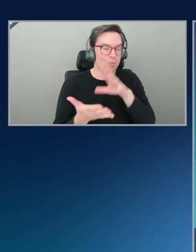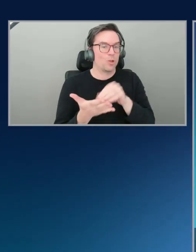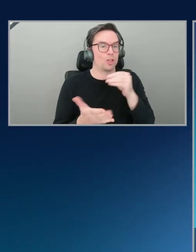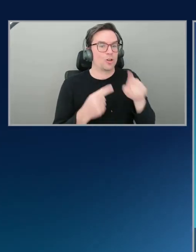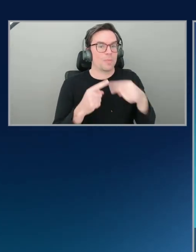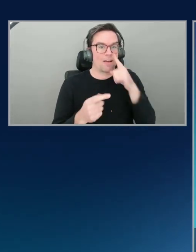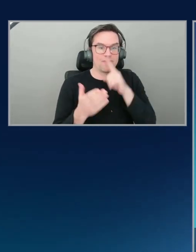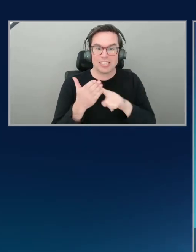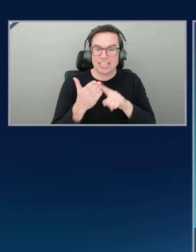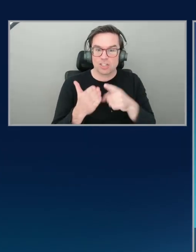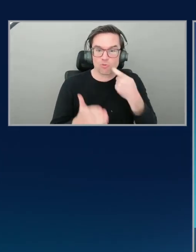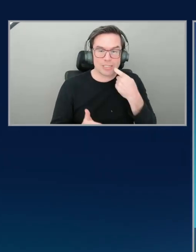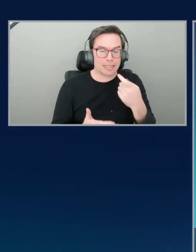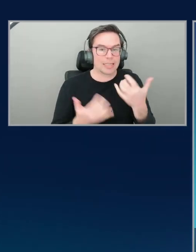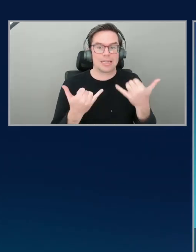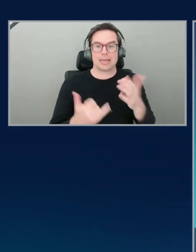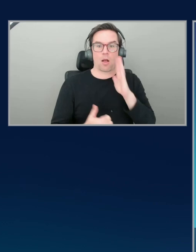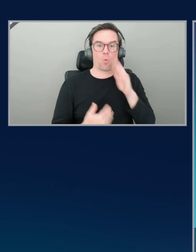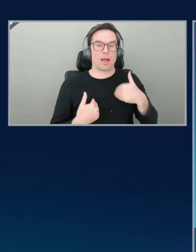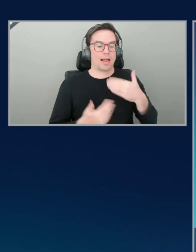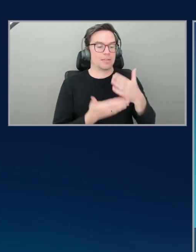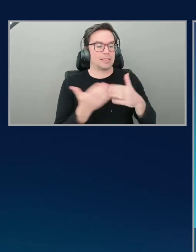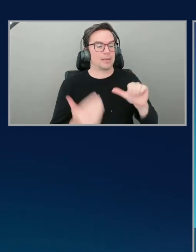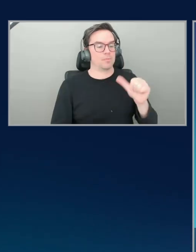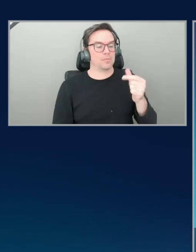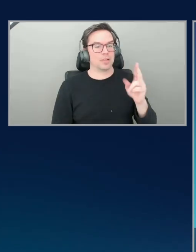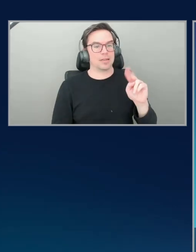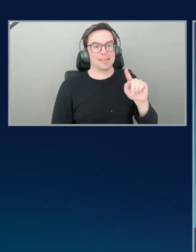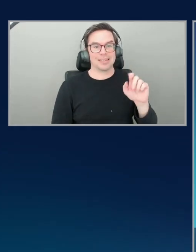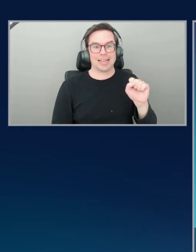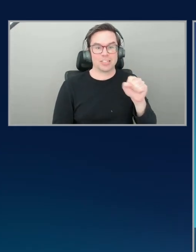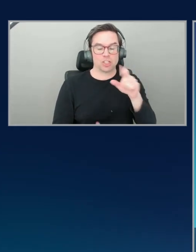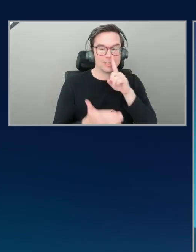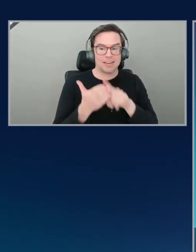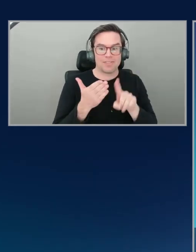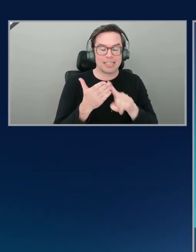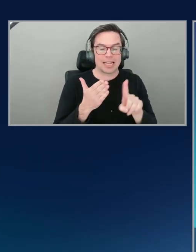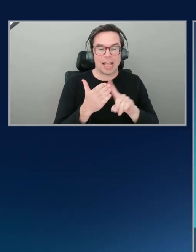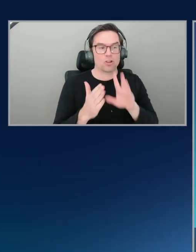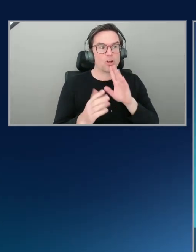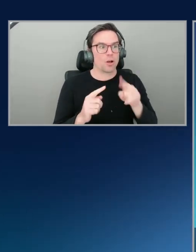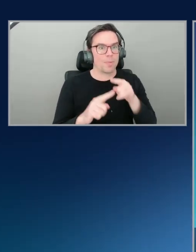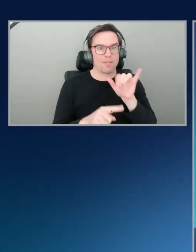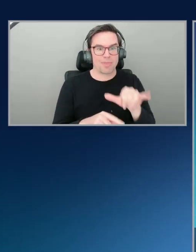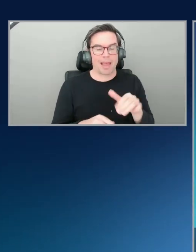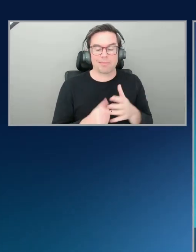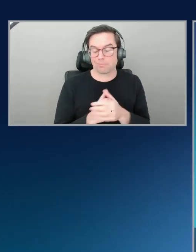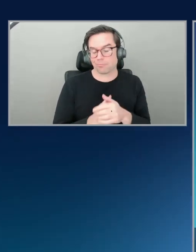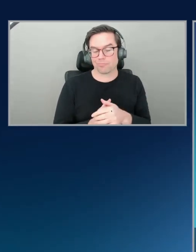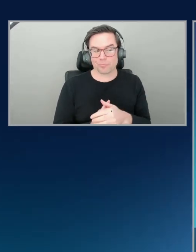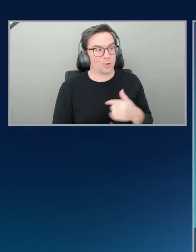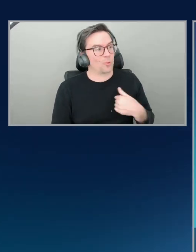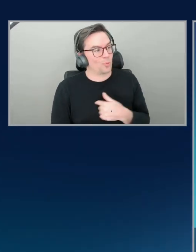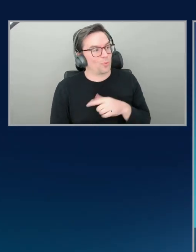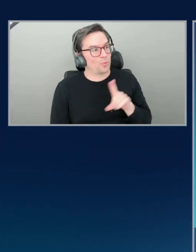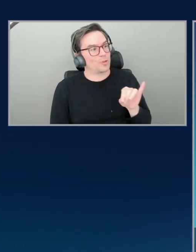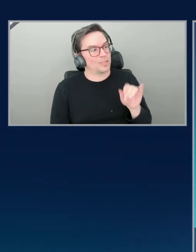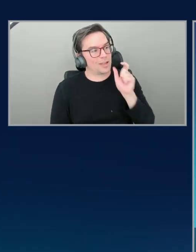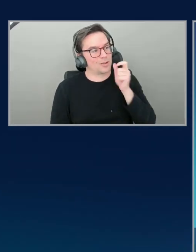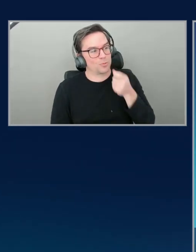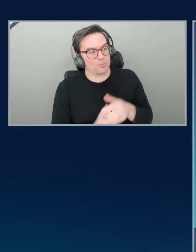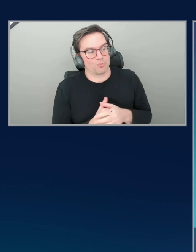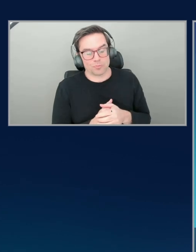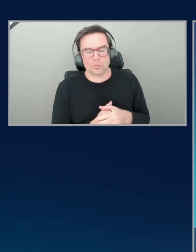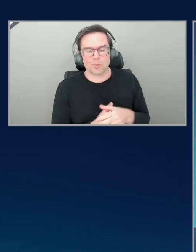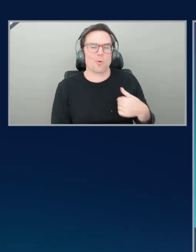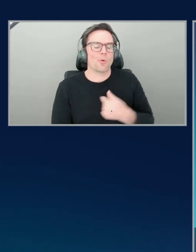now, talk about how these agents investigate. So that's going to be kind of cool. We did. Yeah. We've been talking a lot about